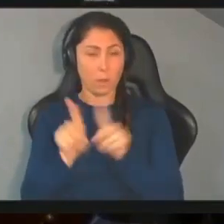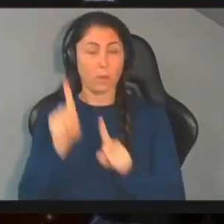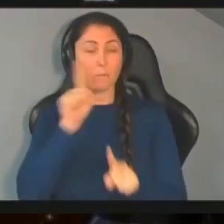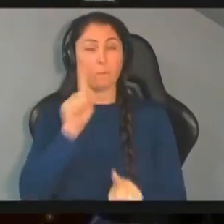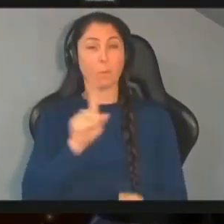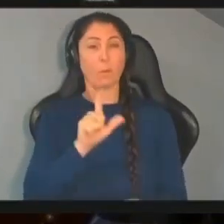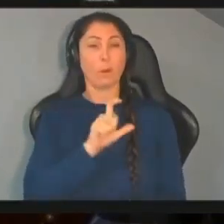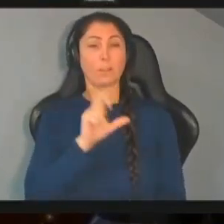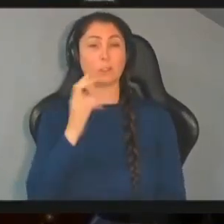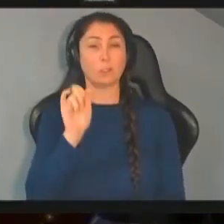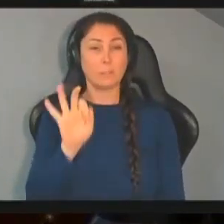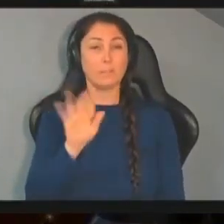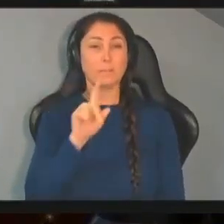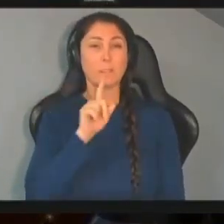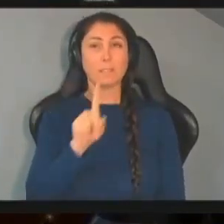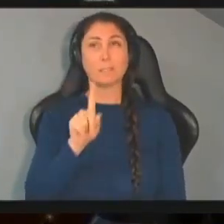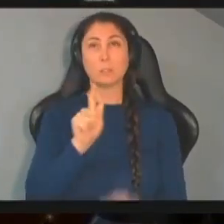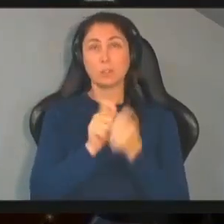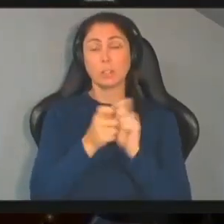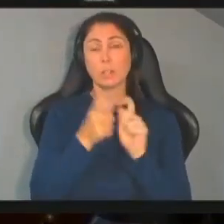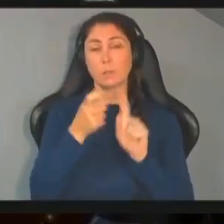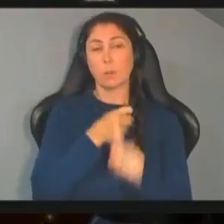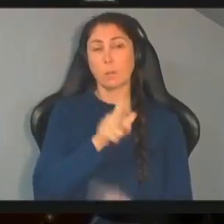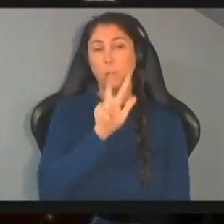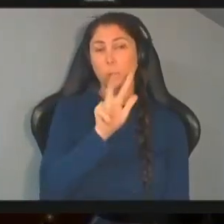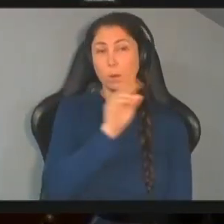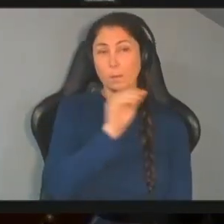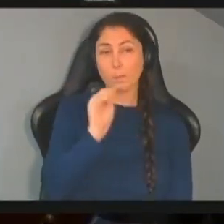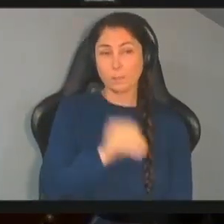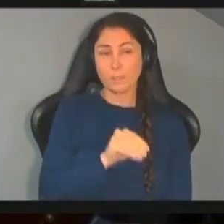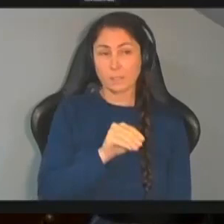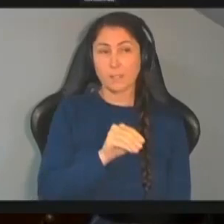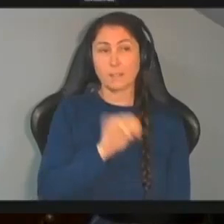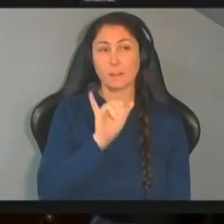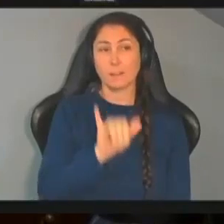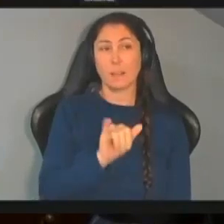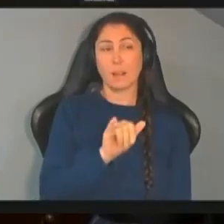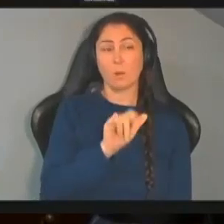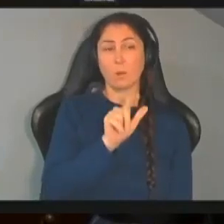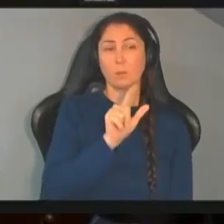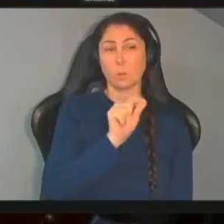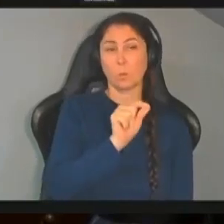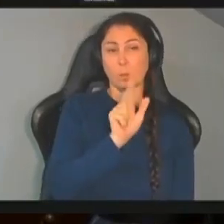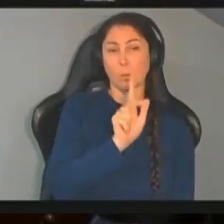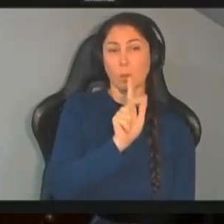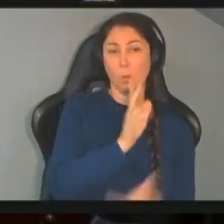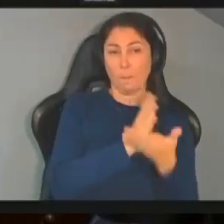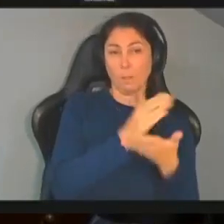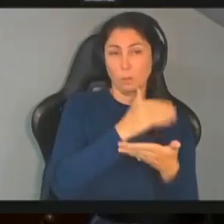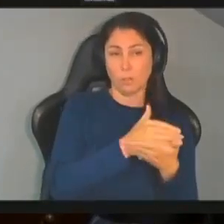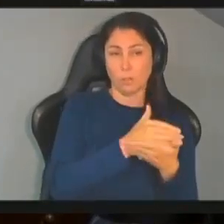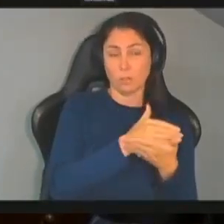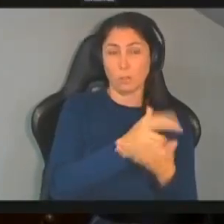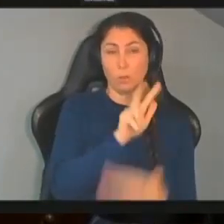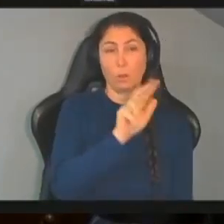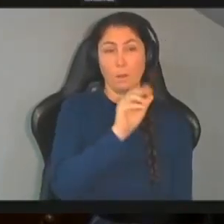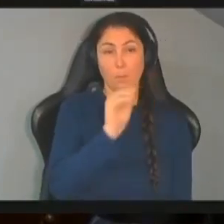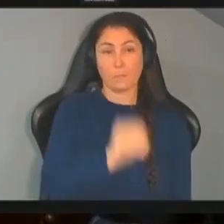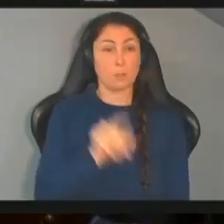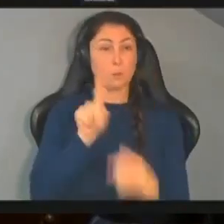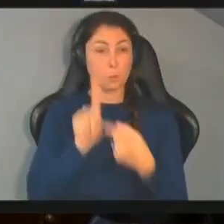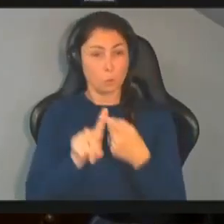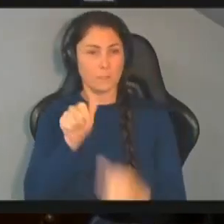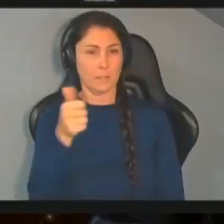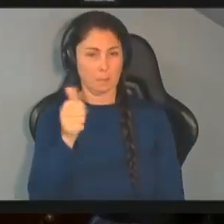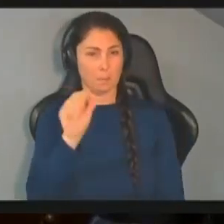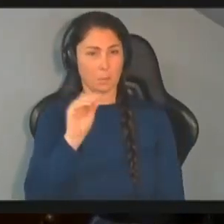there is a change from a 3% increase that was in the 2023 budget, from 3% to 10%